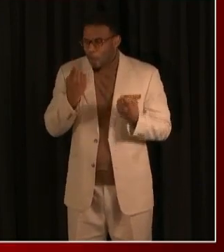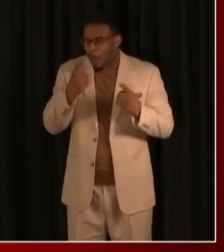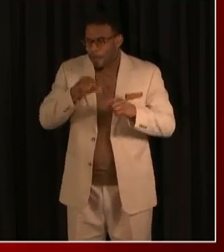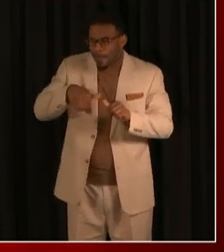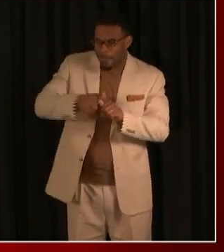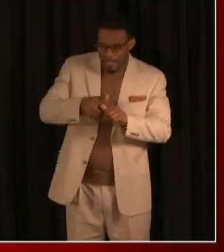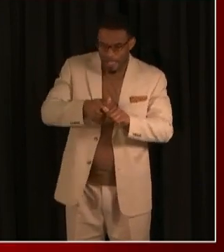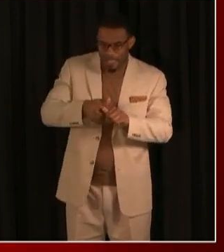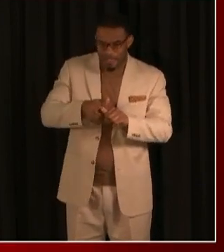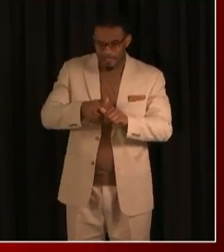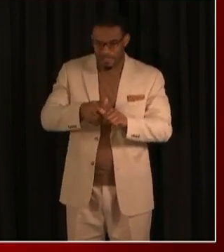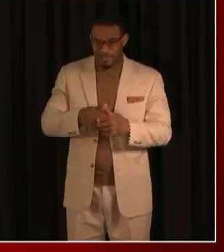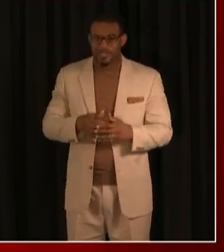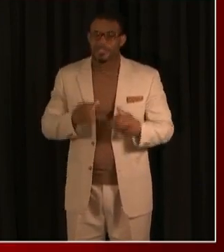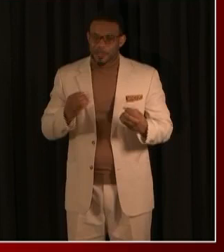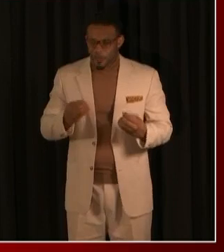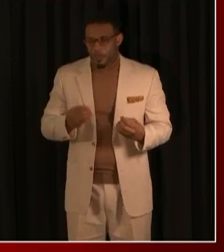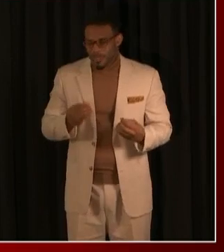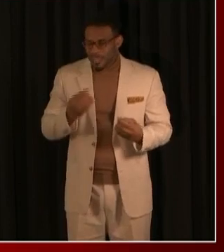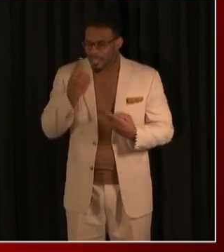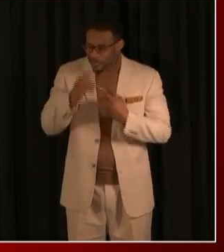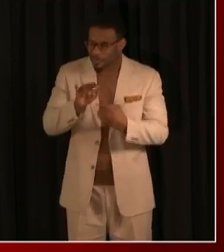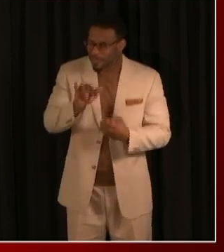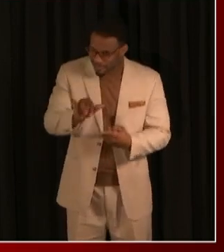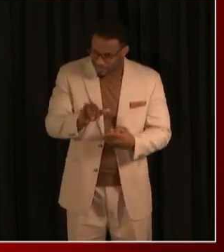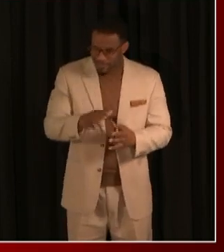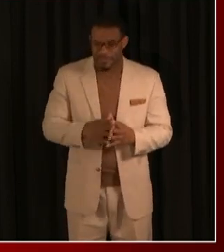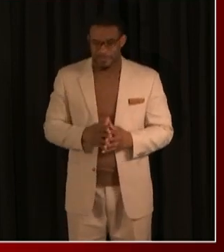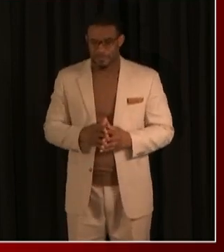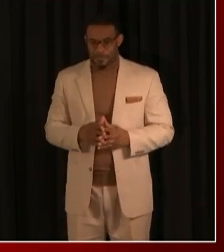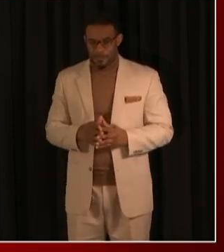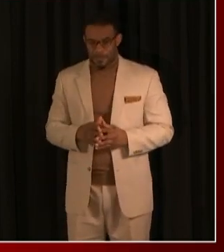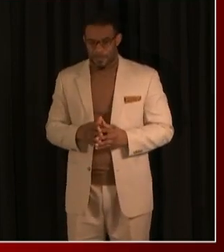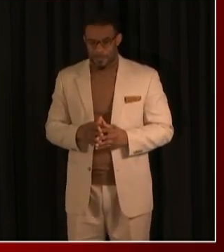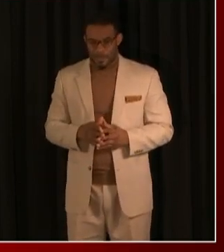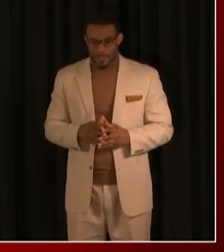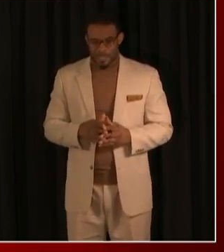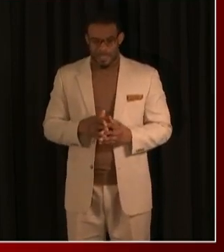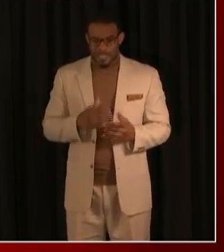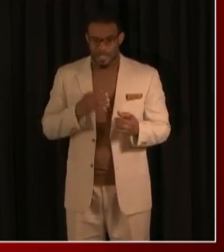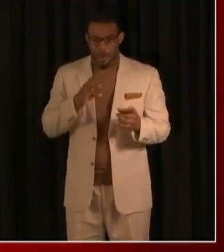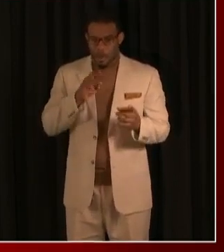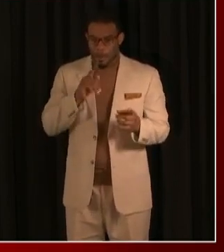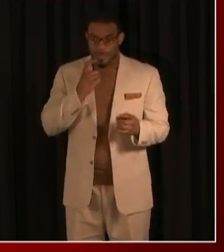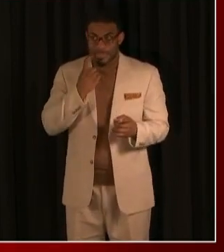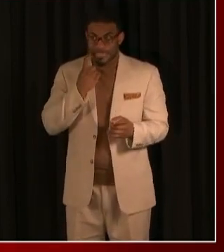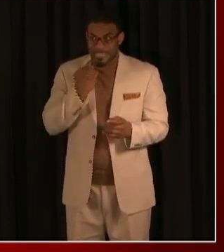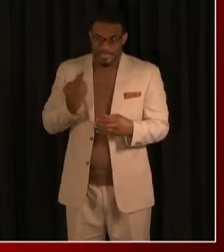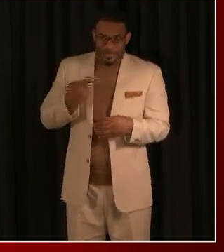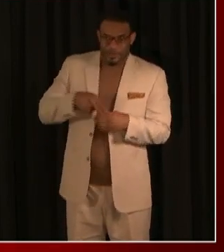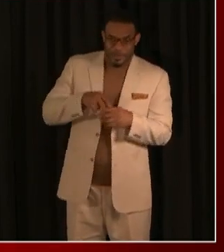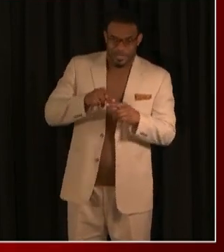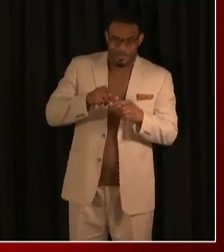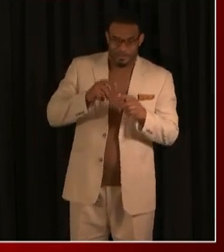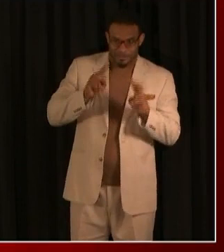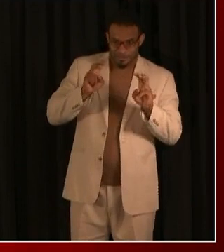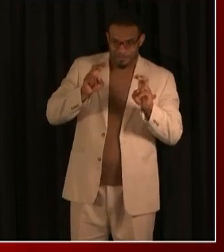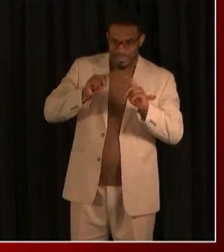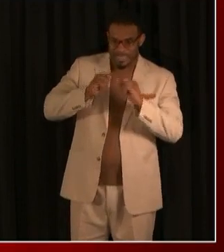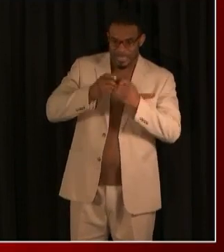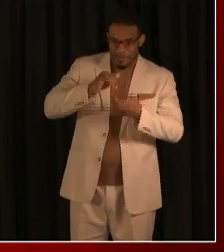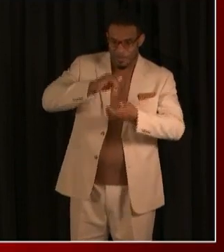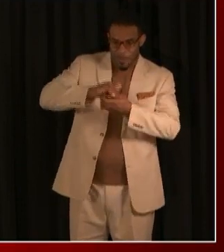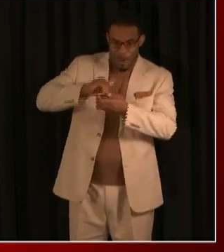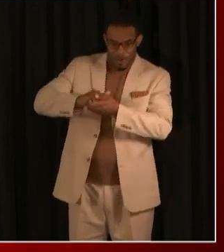frame that they happened to be in the store. But is a new provider that's been onboarded as well as working with